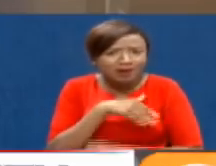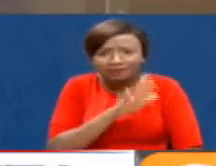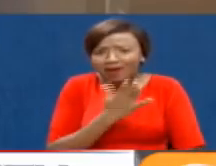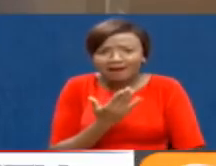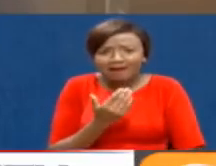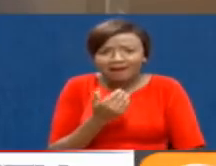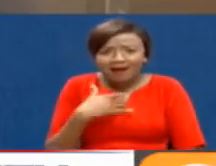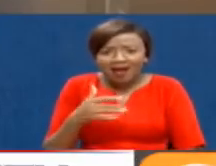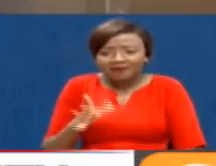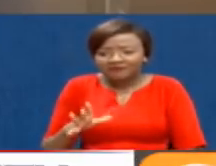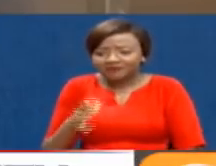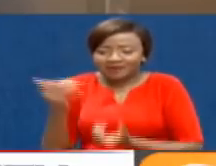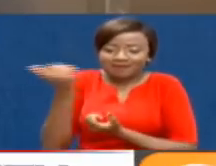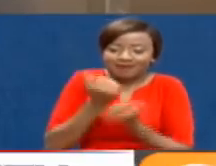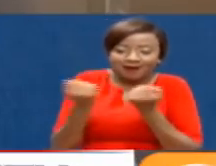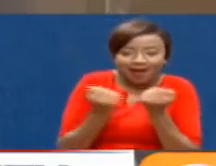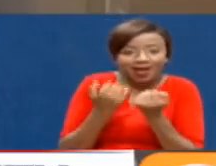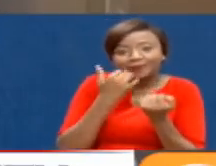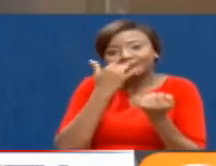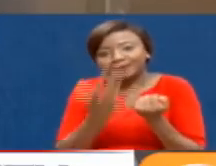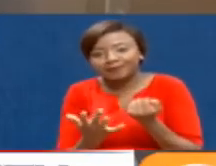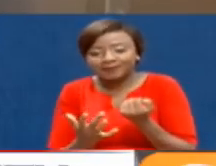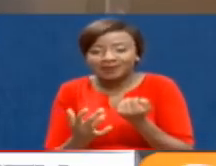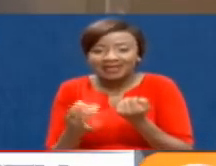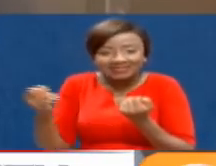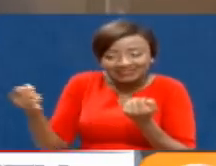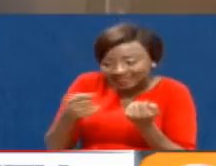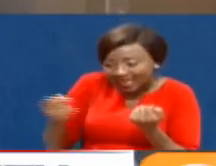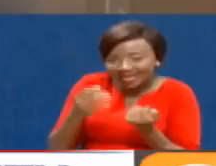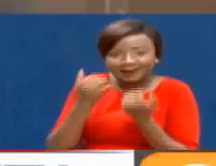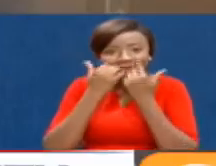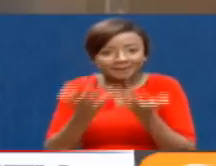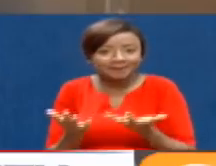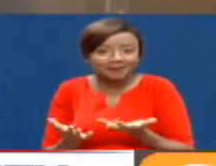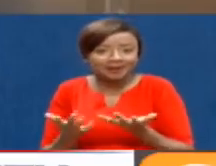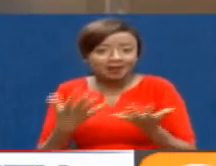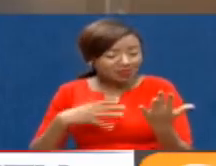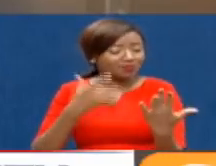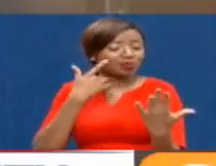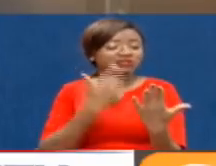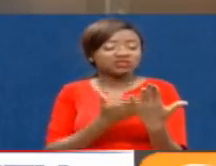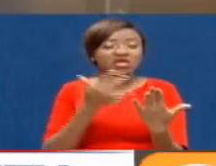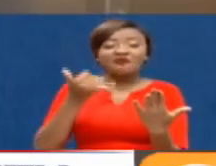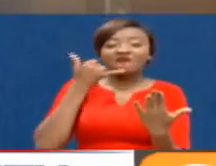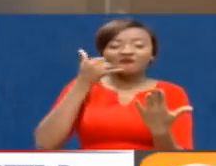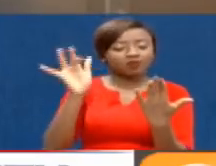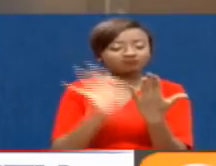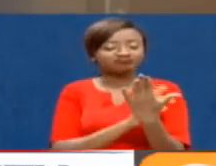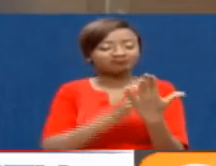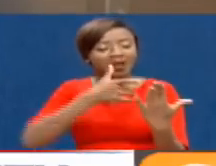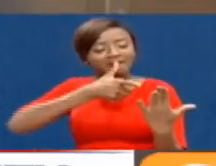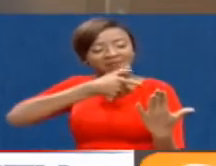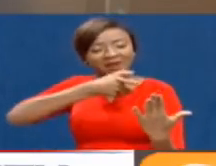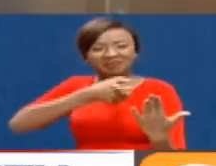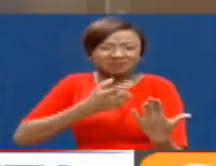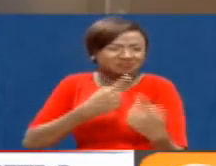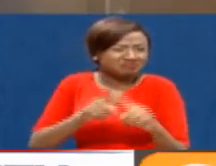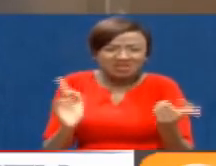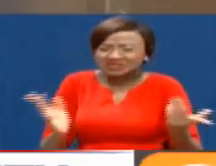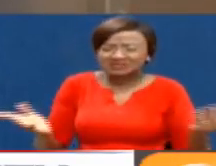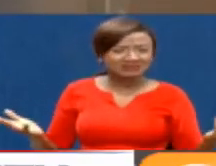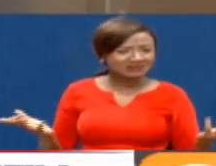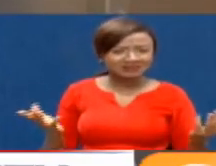have the luxury of a car. They don't have all of the things that people on Twitter and Facebook take for granted. And so the impact on them is going